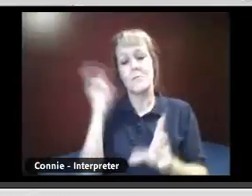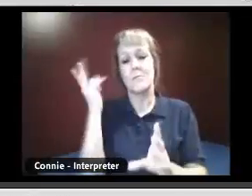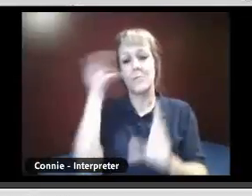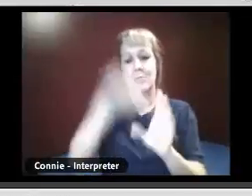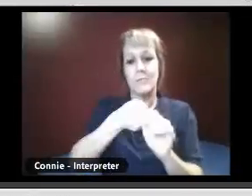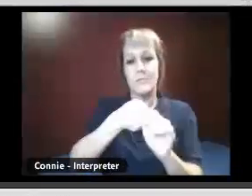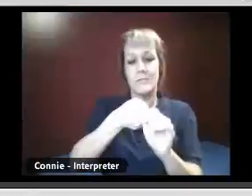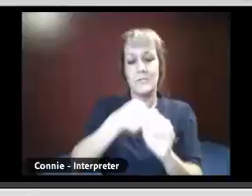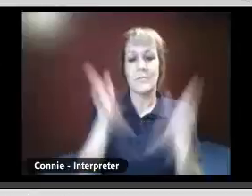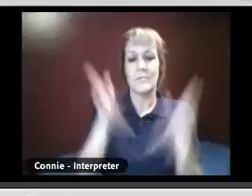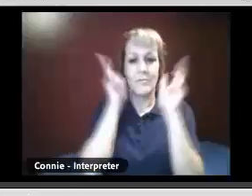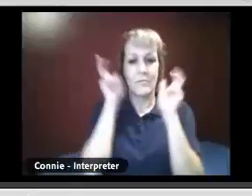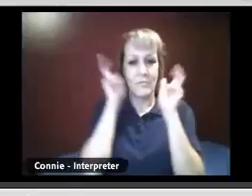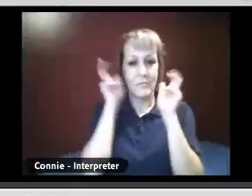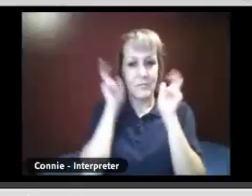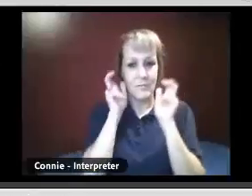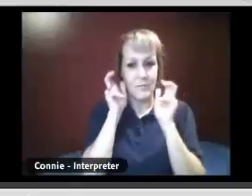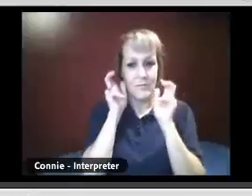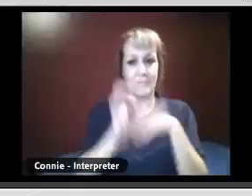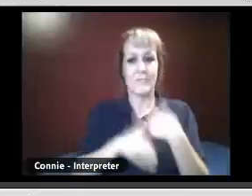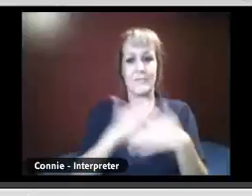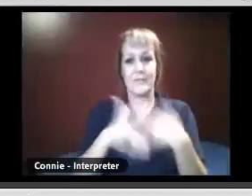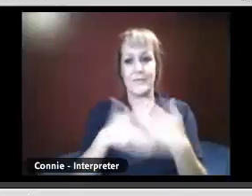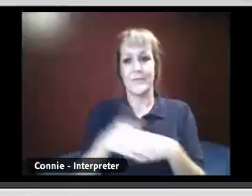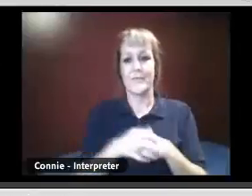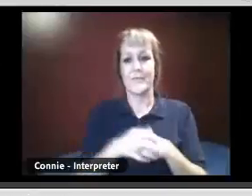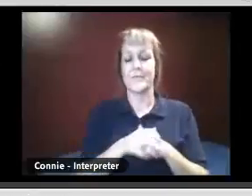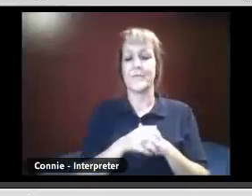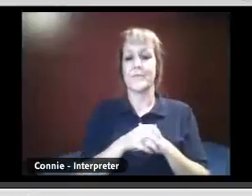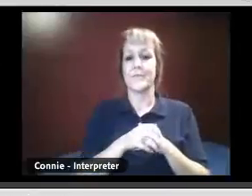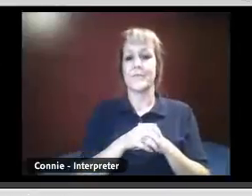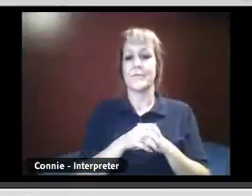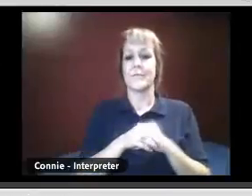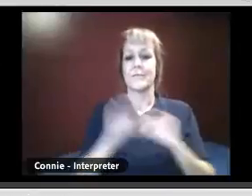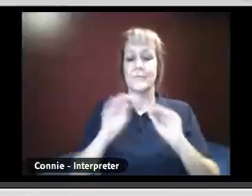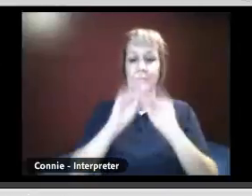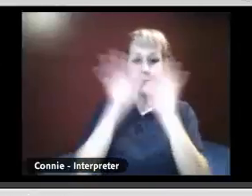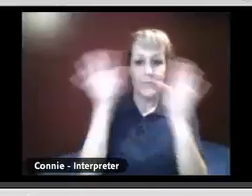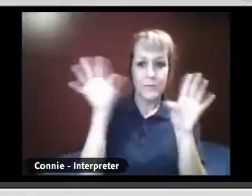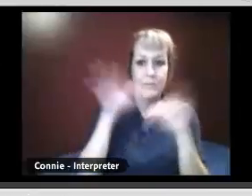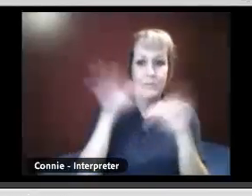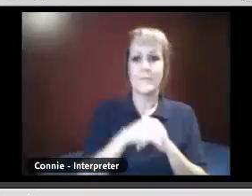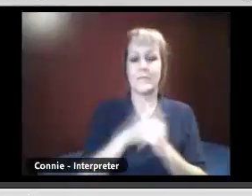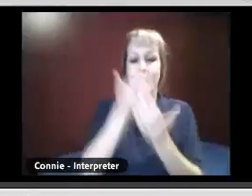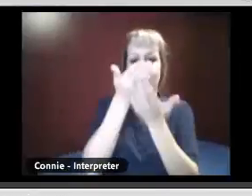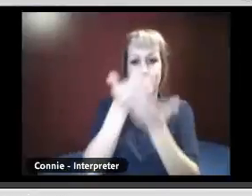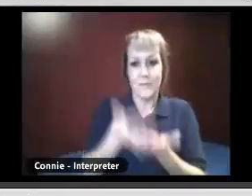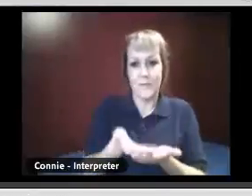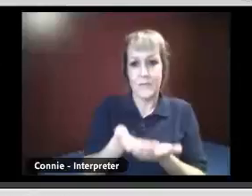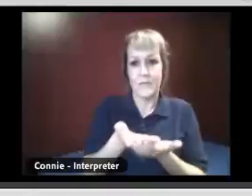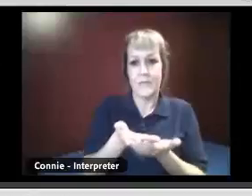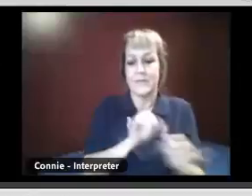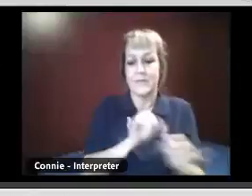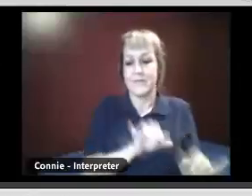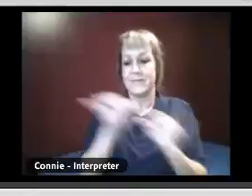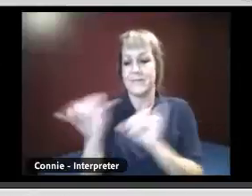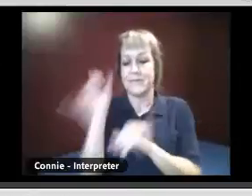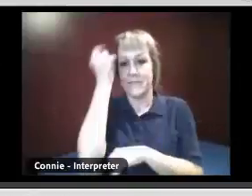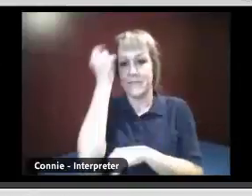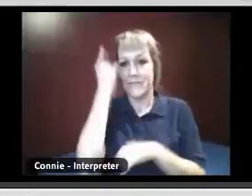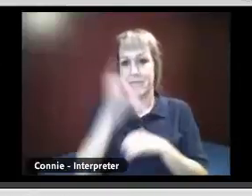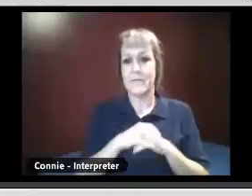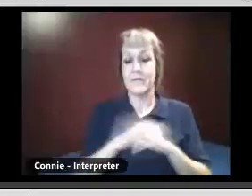listening process. We get clarification, we verify to make sure we're on the same page. We're